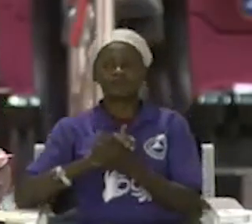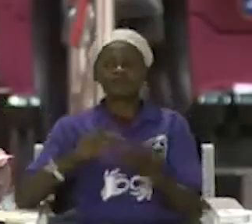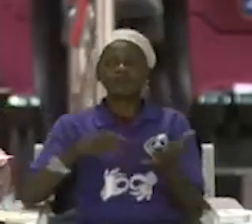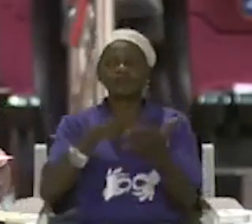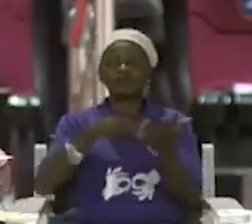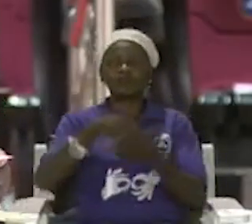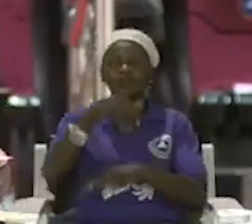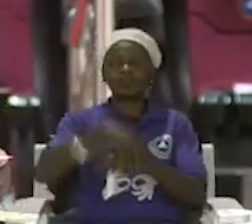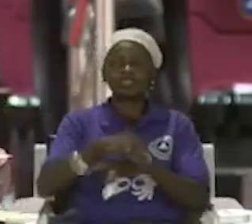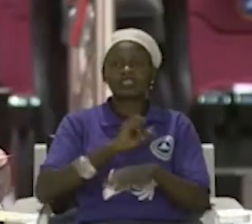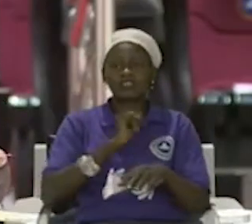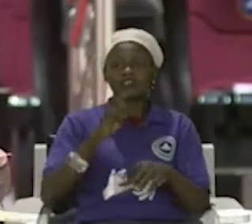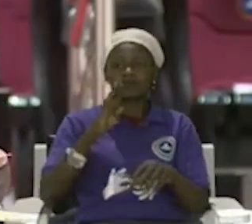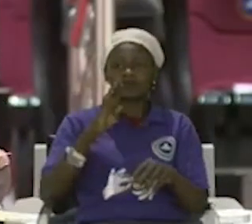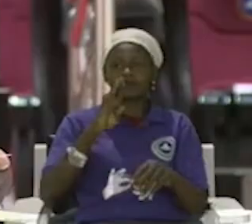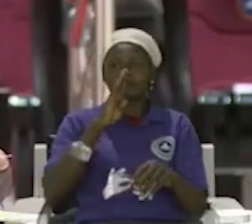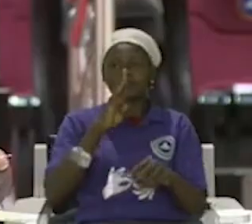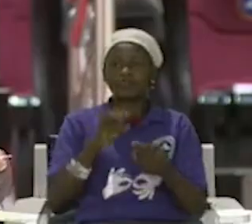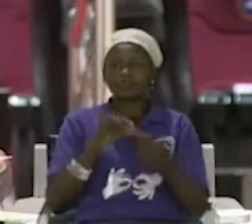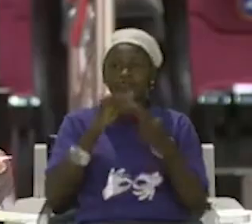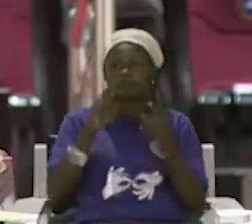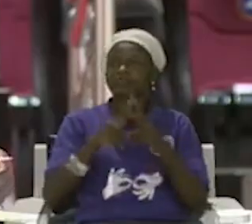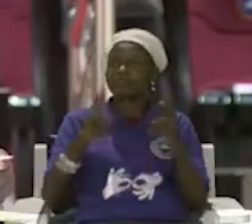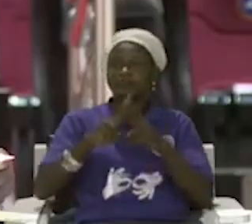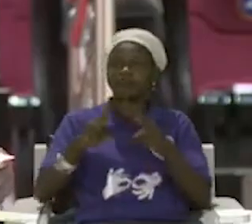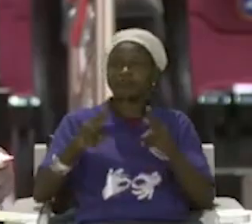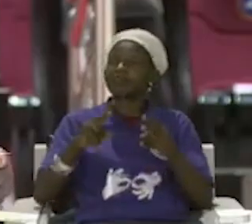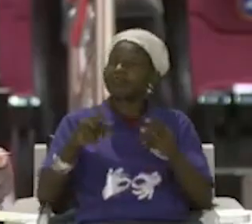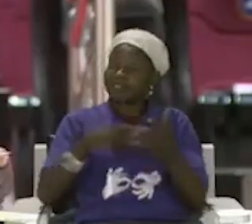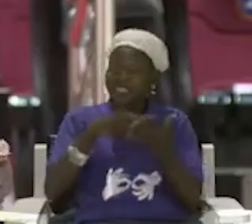Tonight has been especially very, very good.